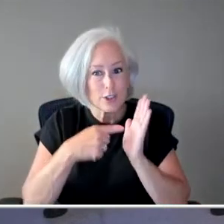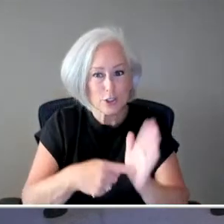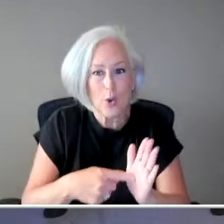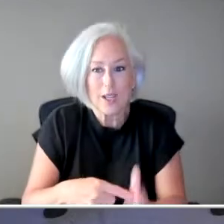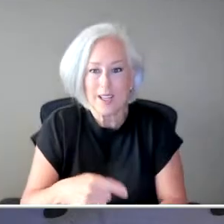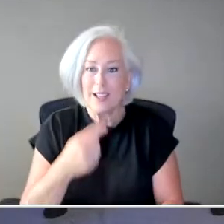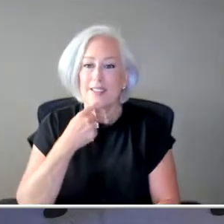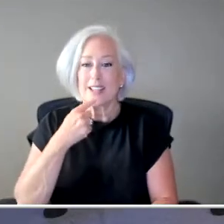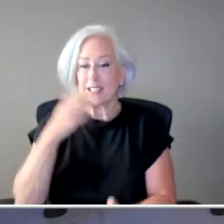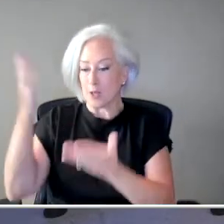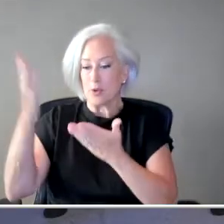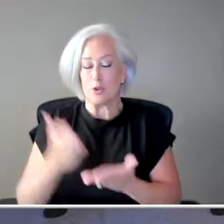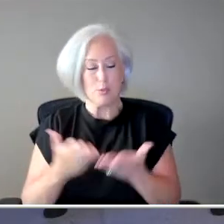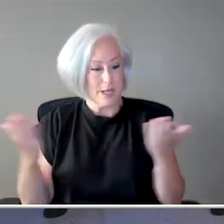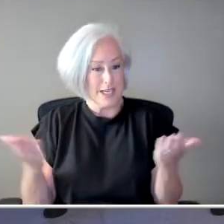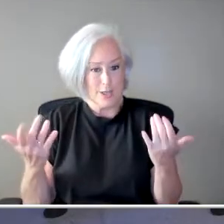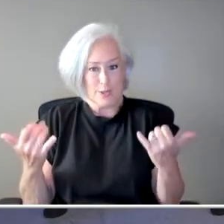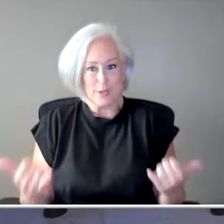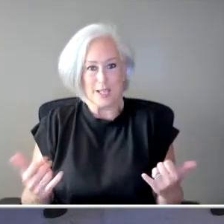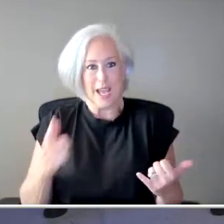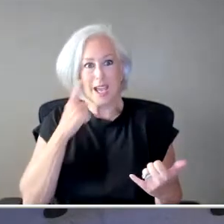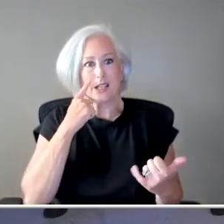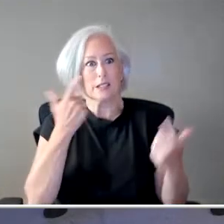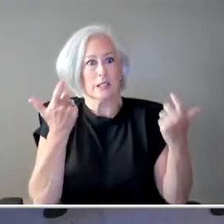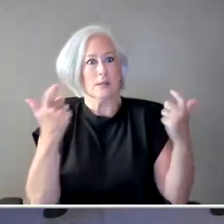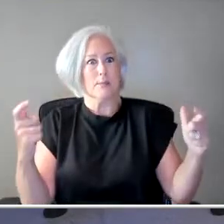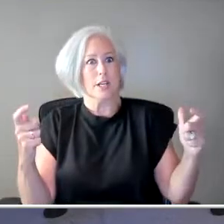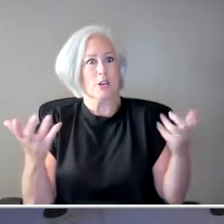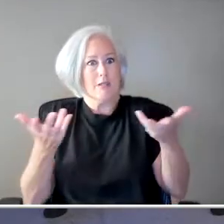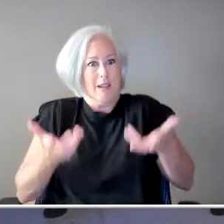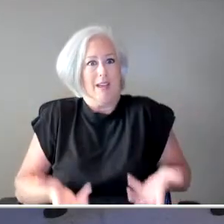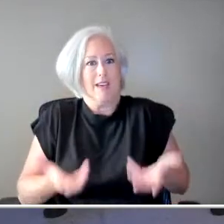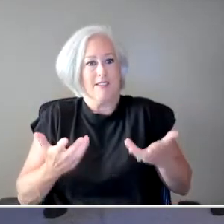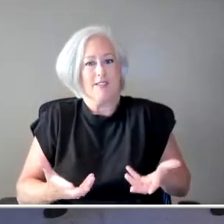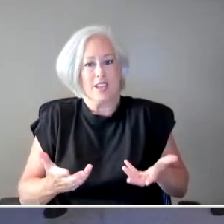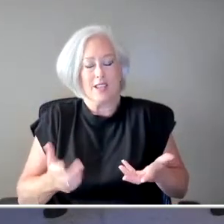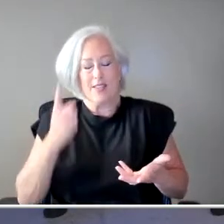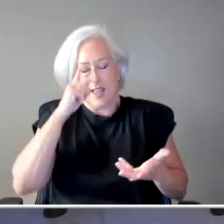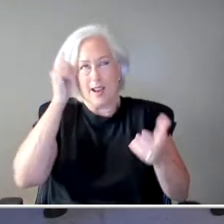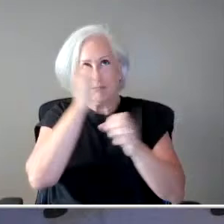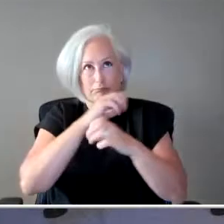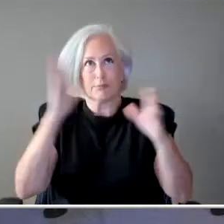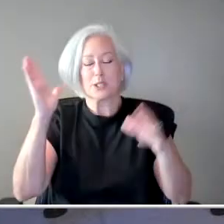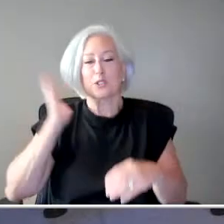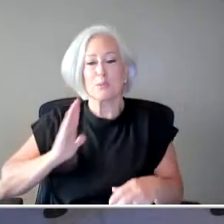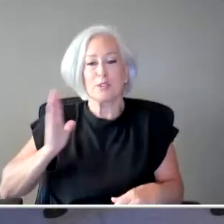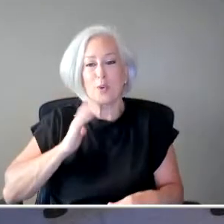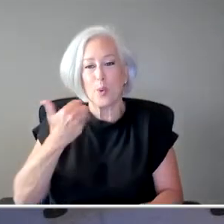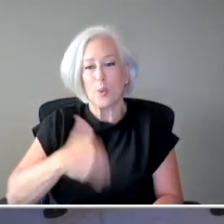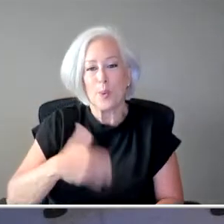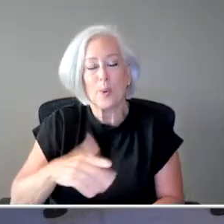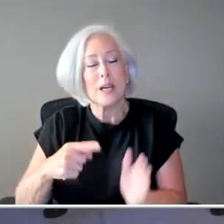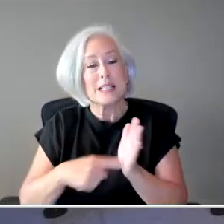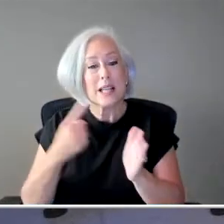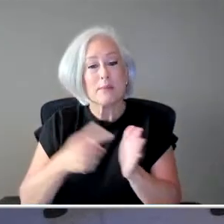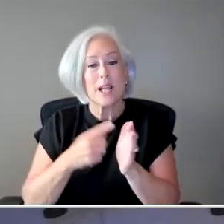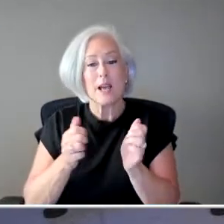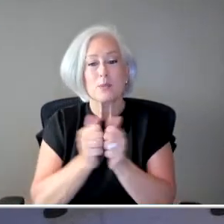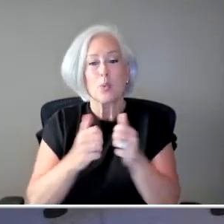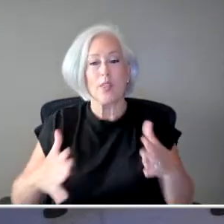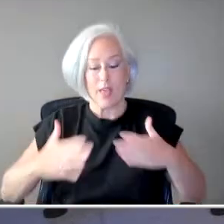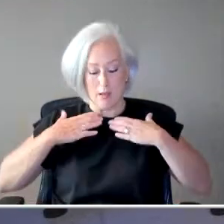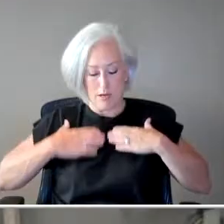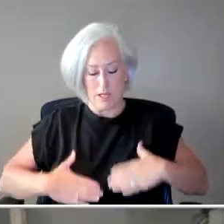okay. And now it's much bigger and heavy. It looks a lot heavier than what I had pictured in my head. But sometimes instead of wearing the lead, your team can bring